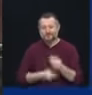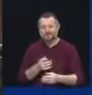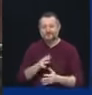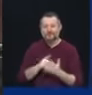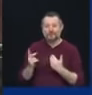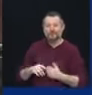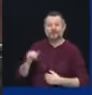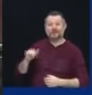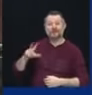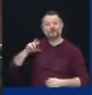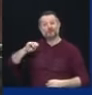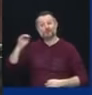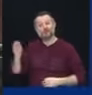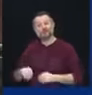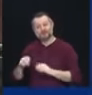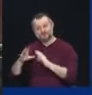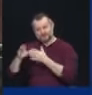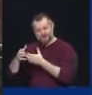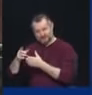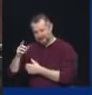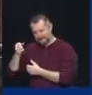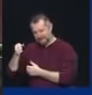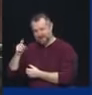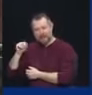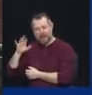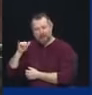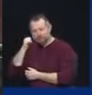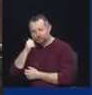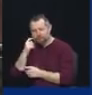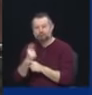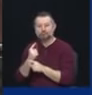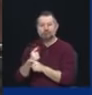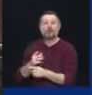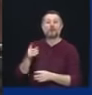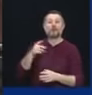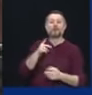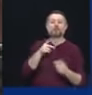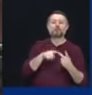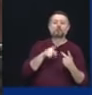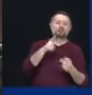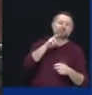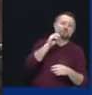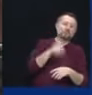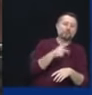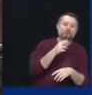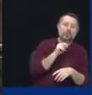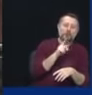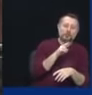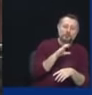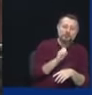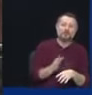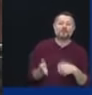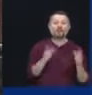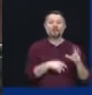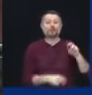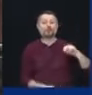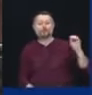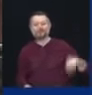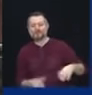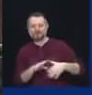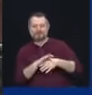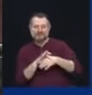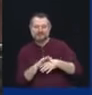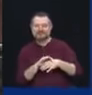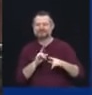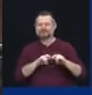was produce, 30% was meat and seafood. 5,000 distributors of food